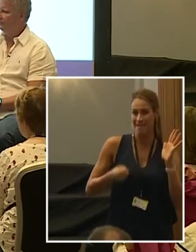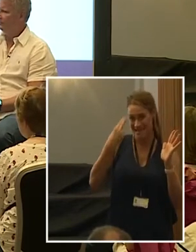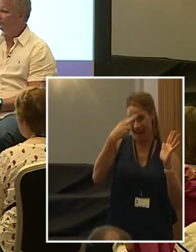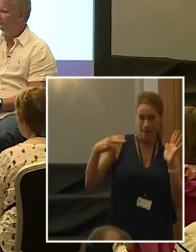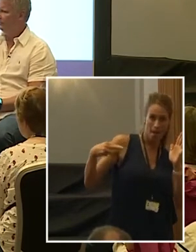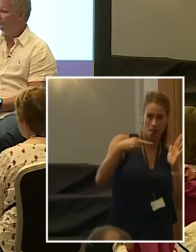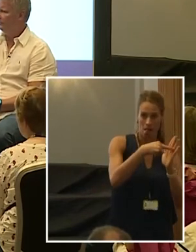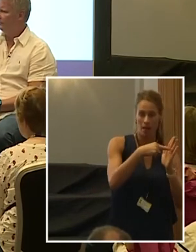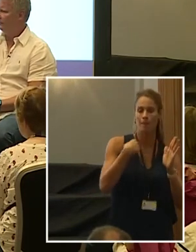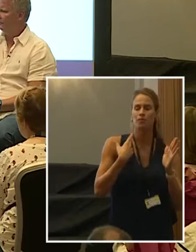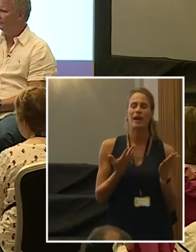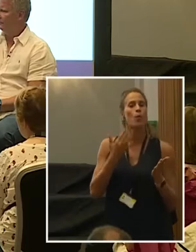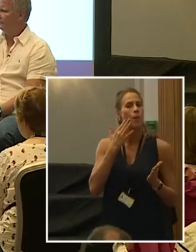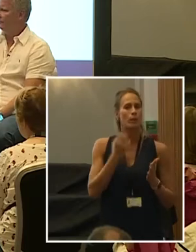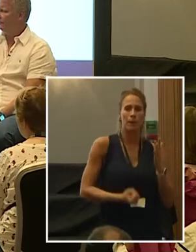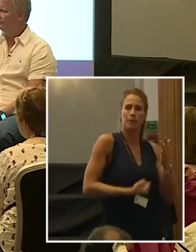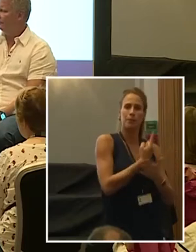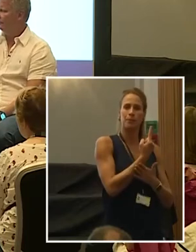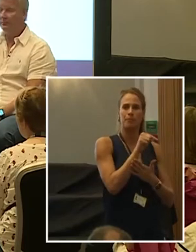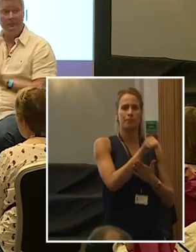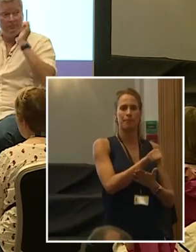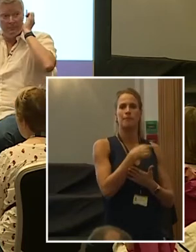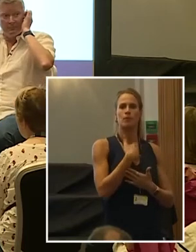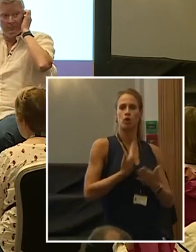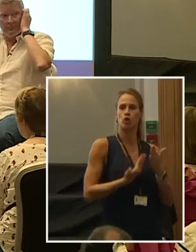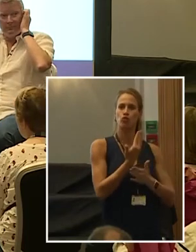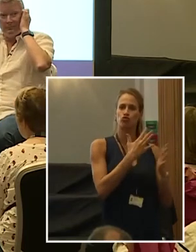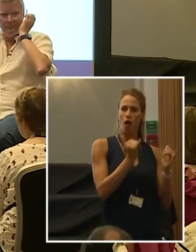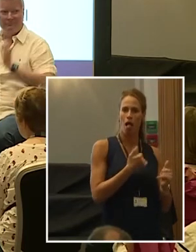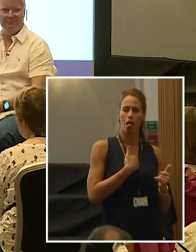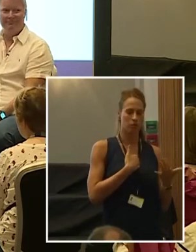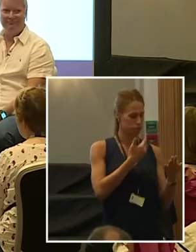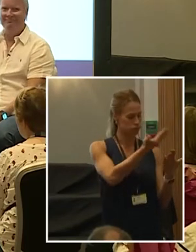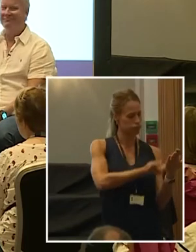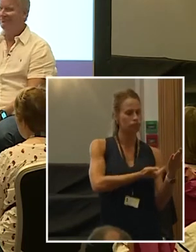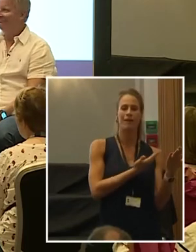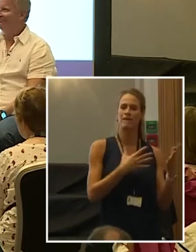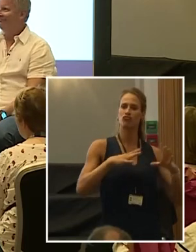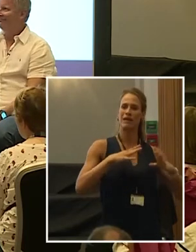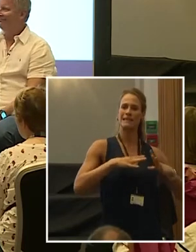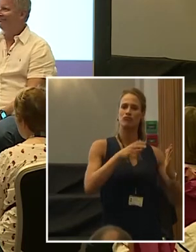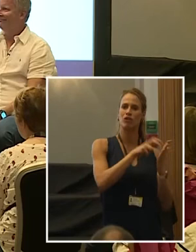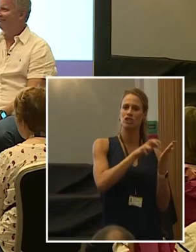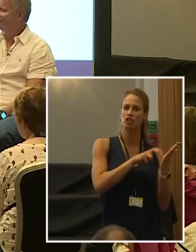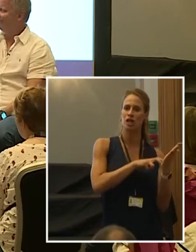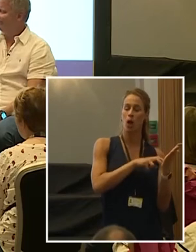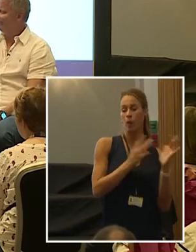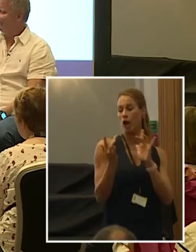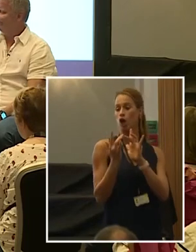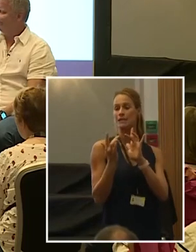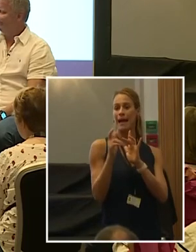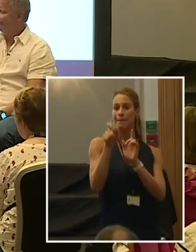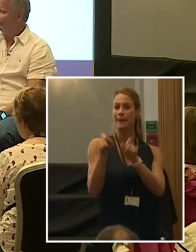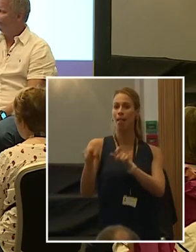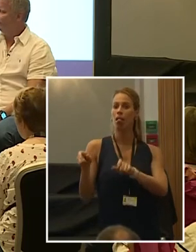register, and we actually contact all the patients that might be suitable to take part.